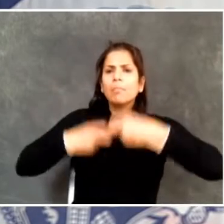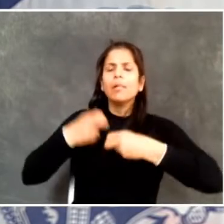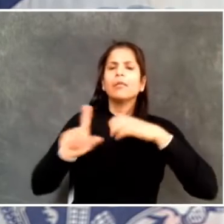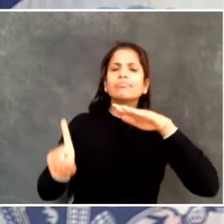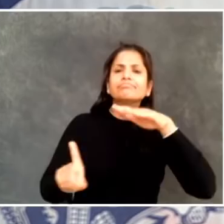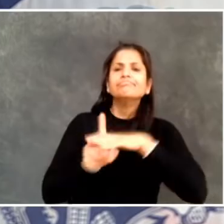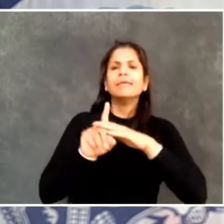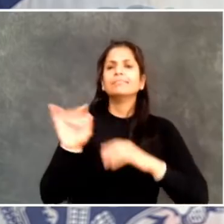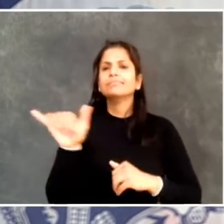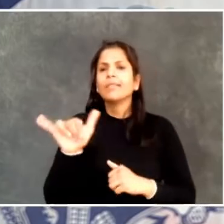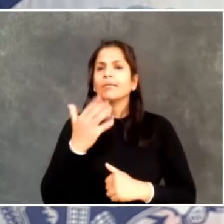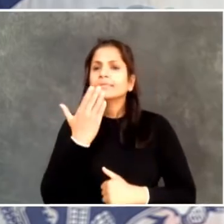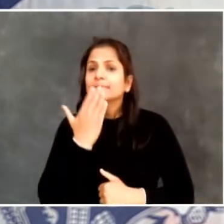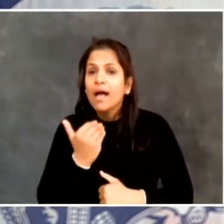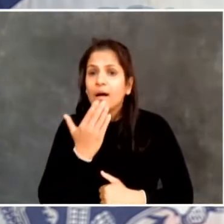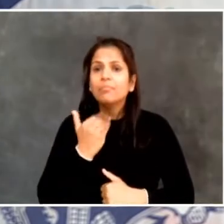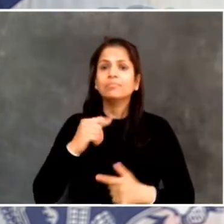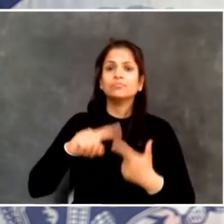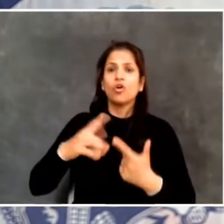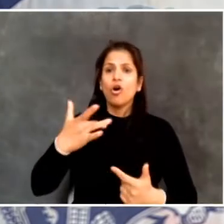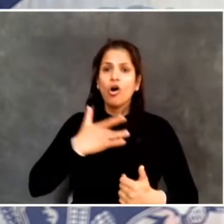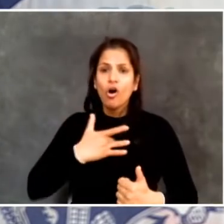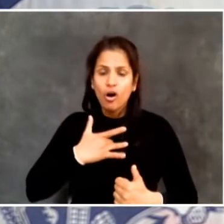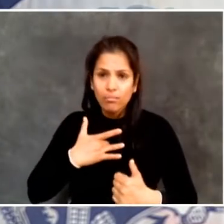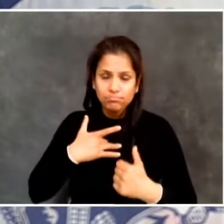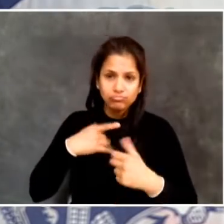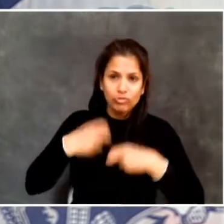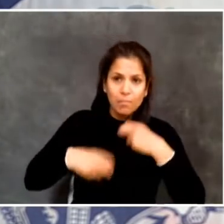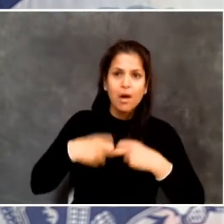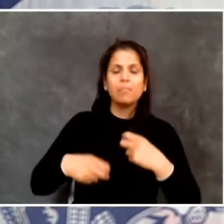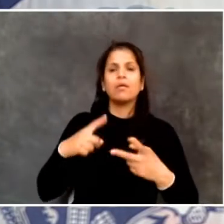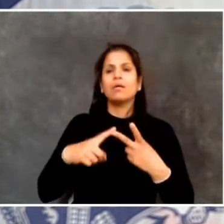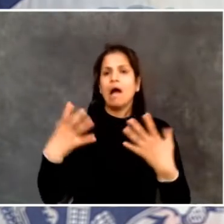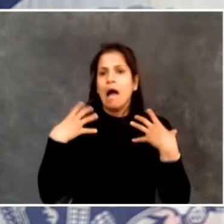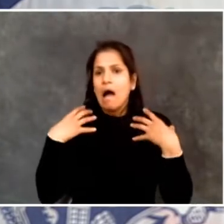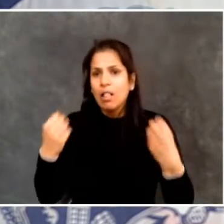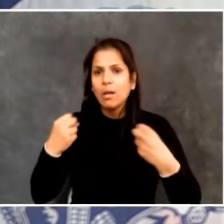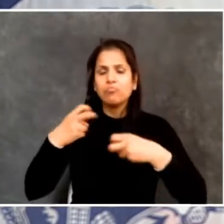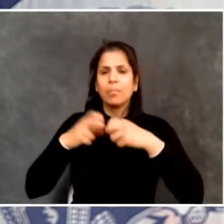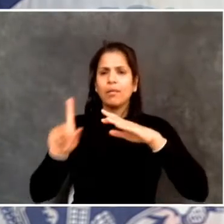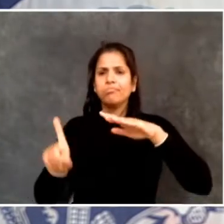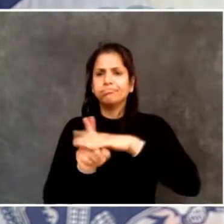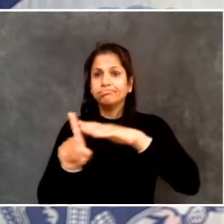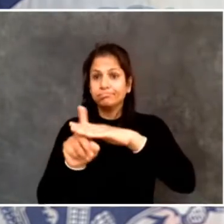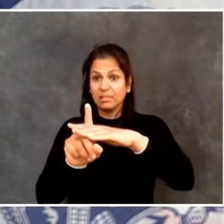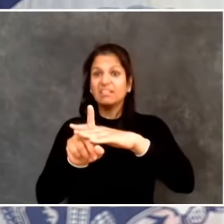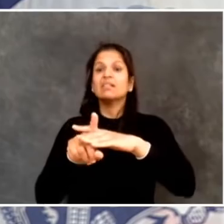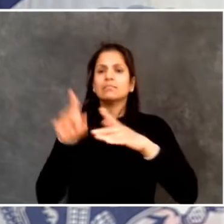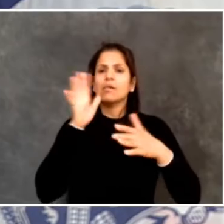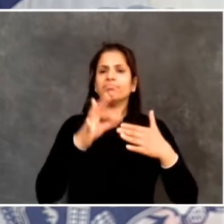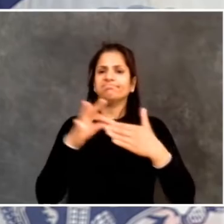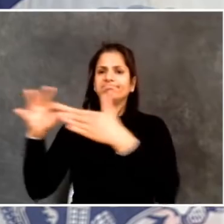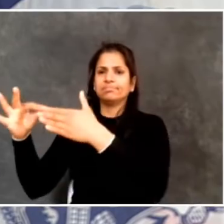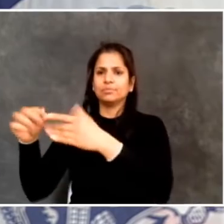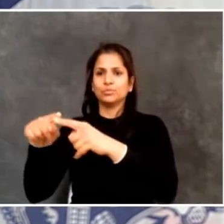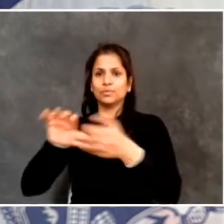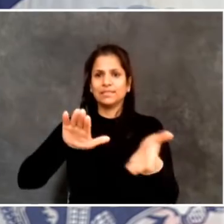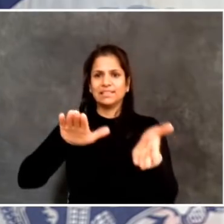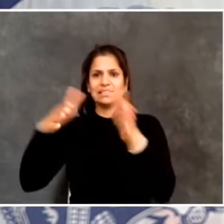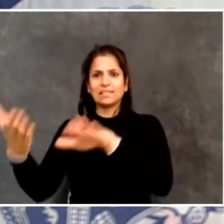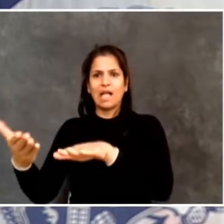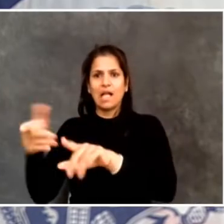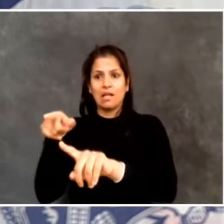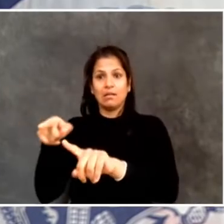are a lot of people, particularly seniors in communities of color, that were more vulnerable because their conditions